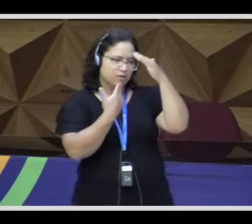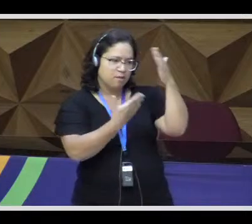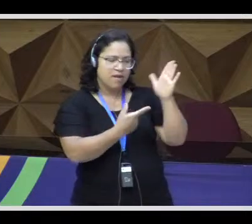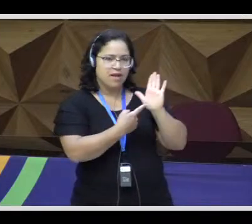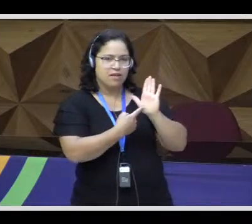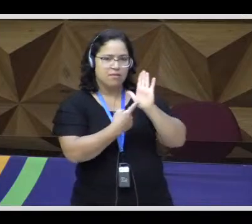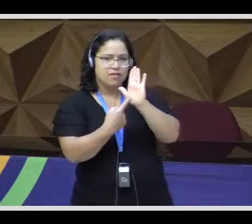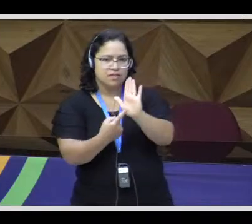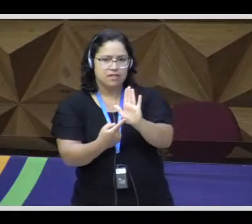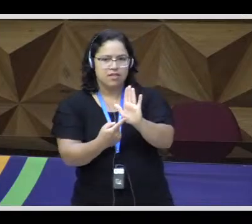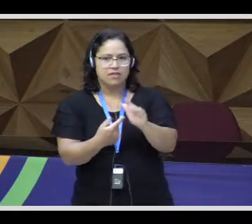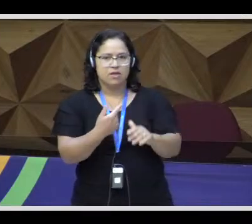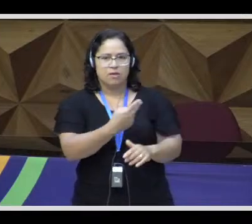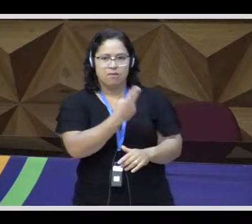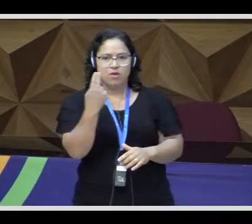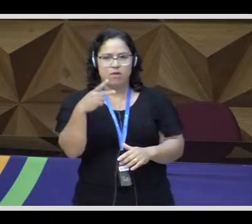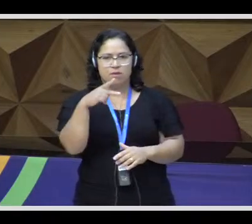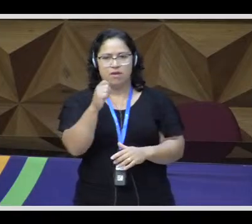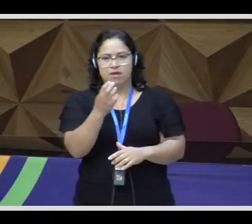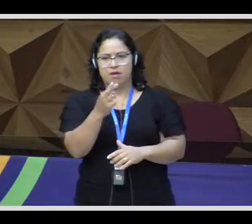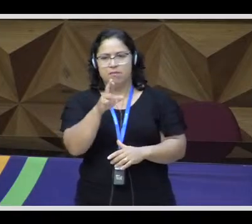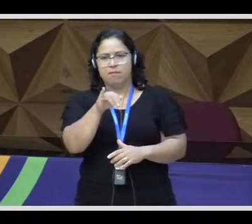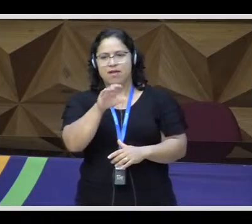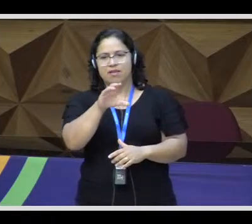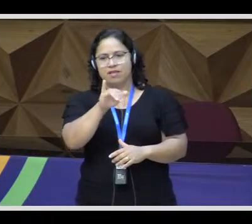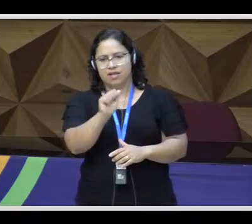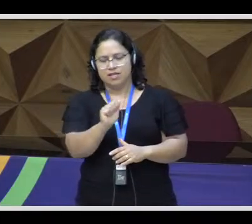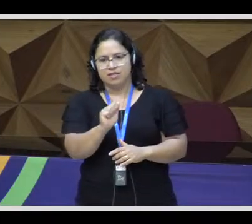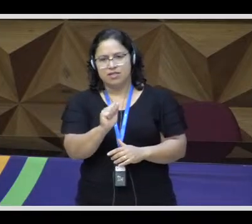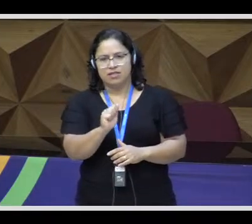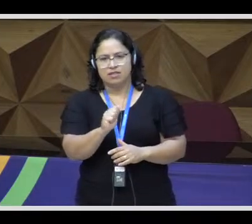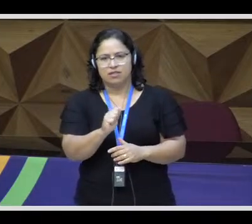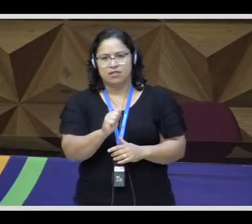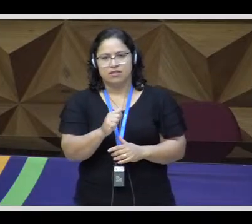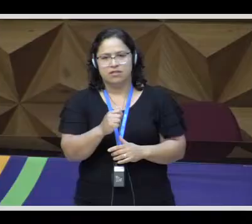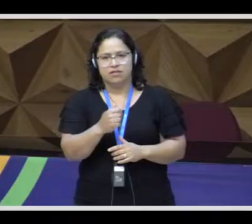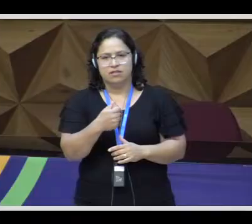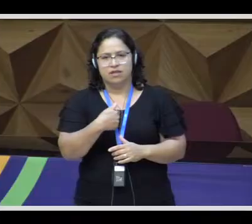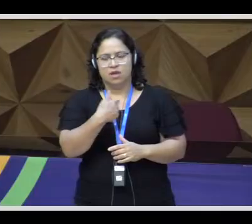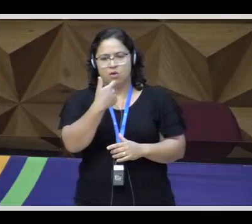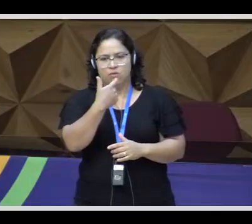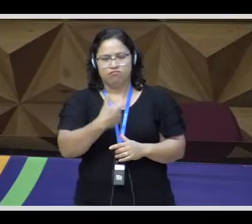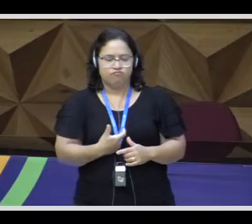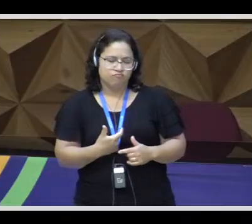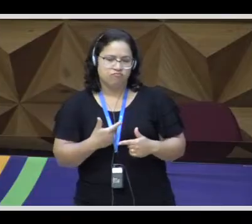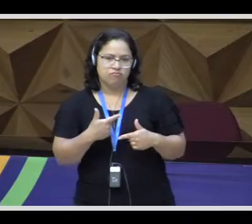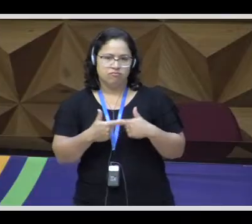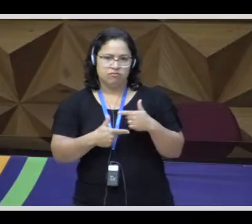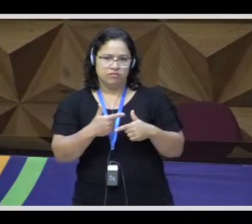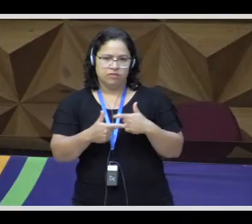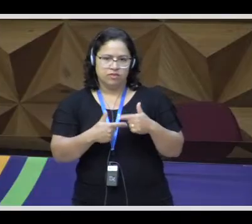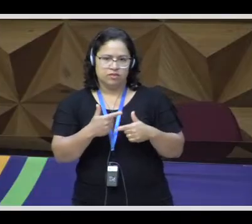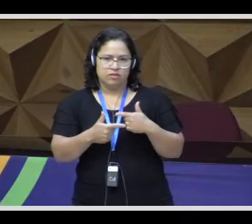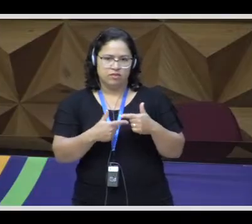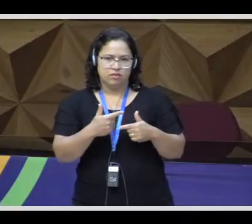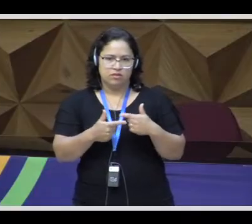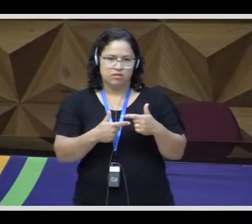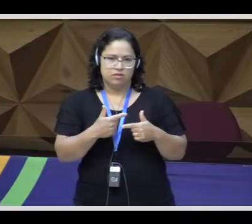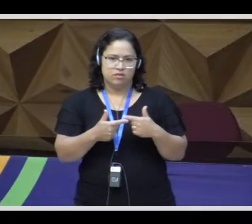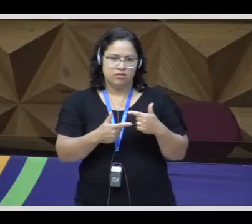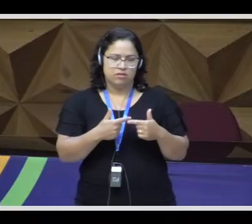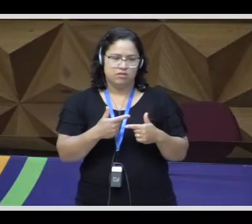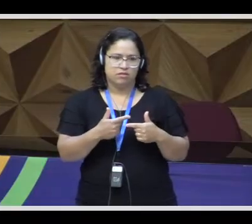name is Patricia Jacques. And so I work on emotional artificial